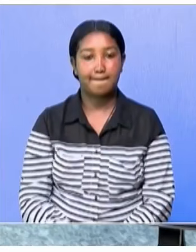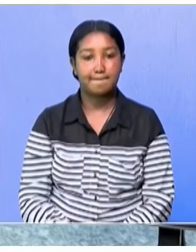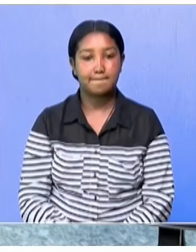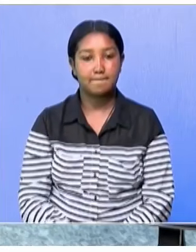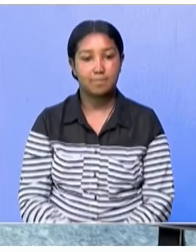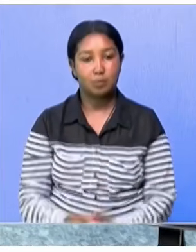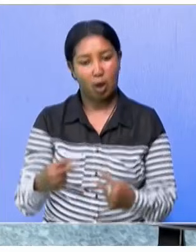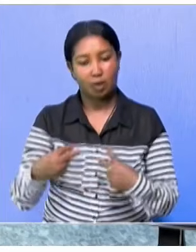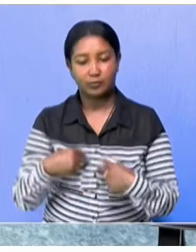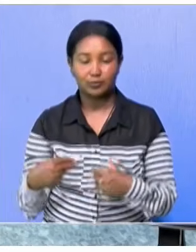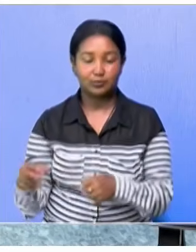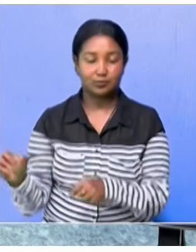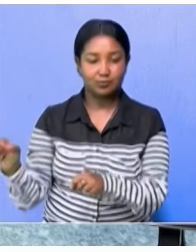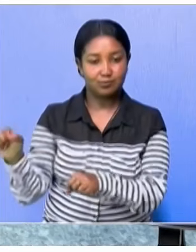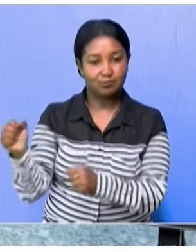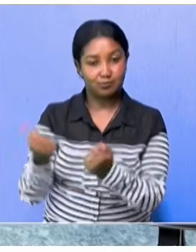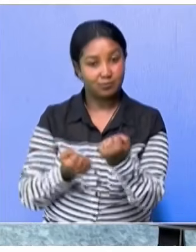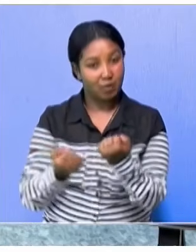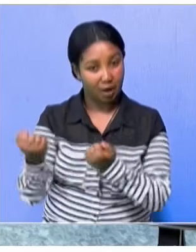drive